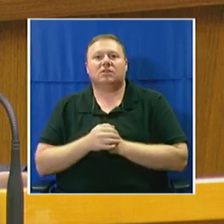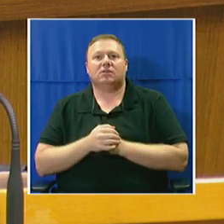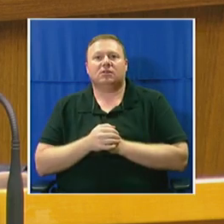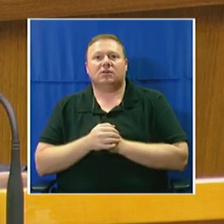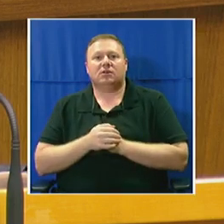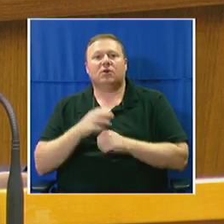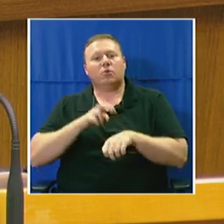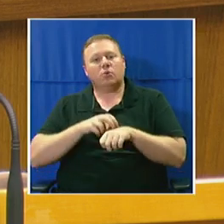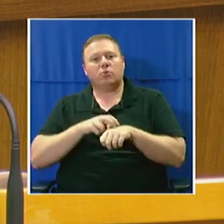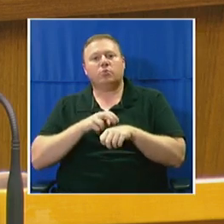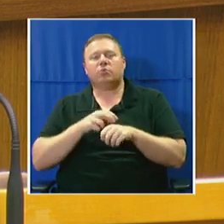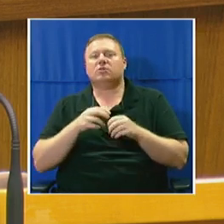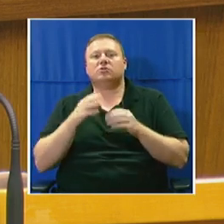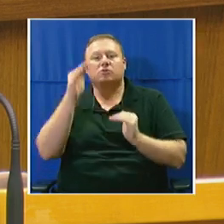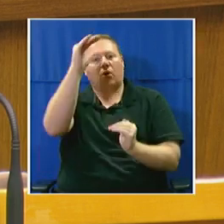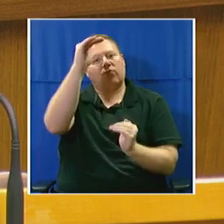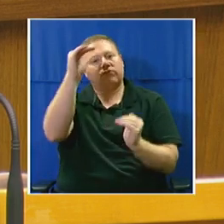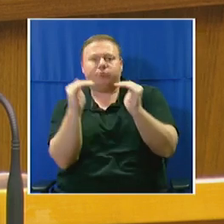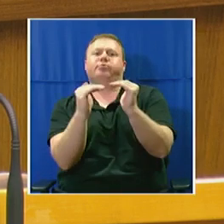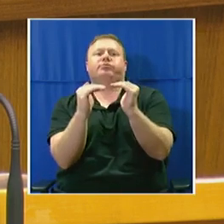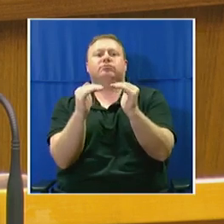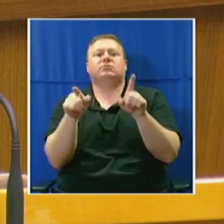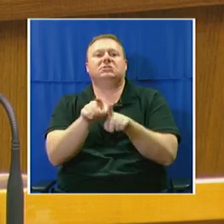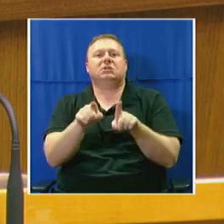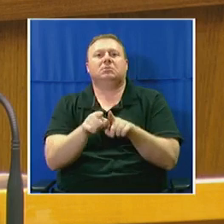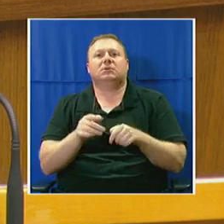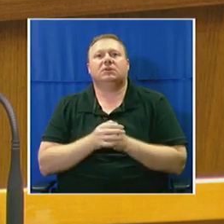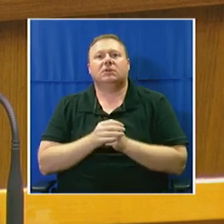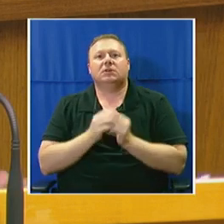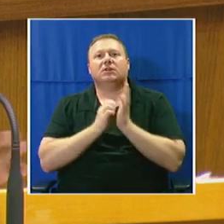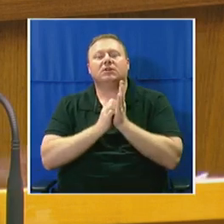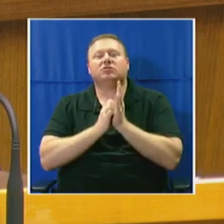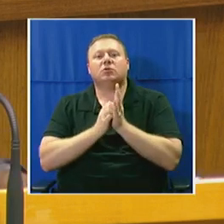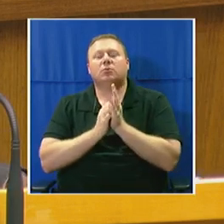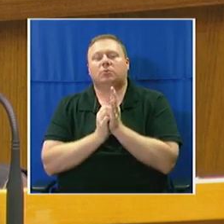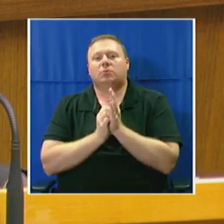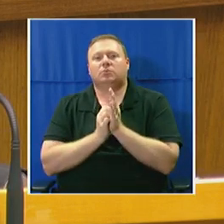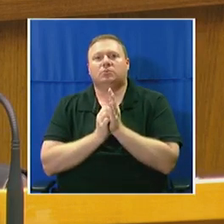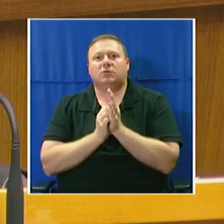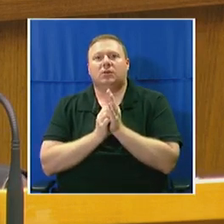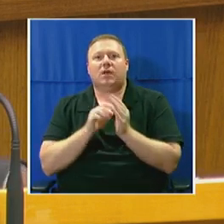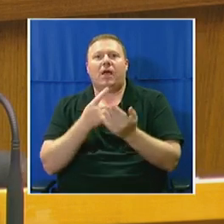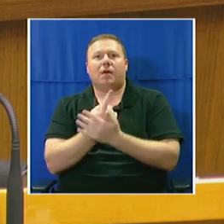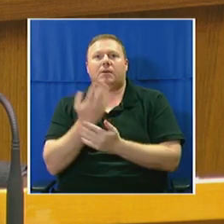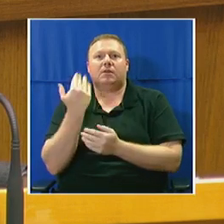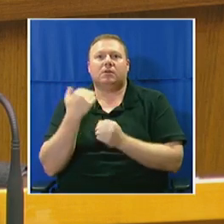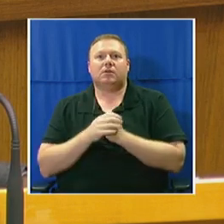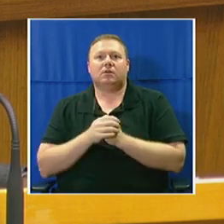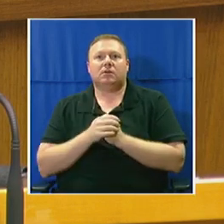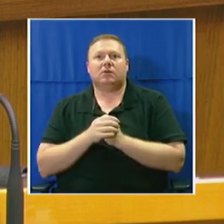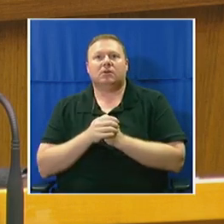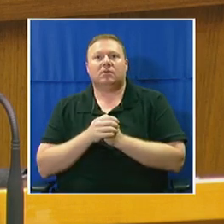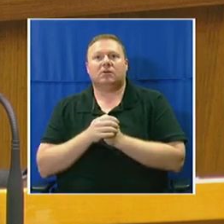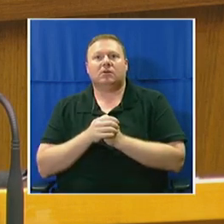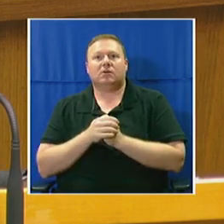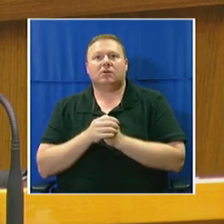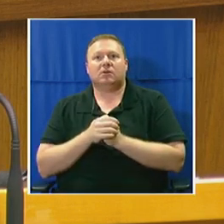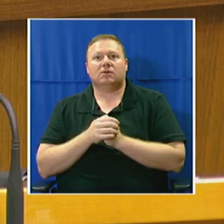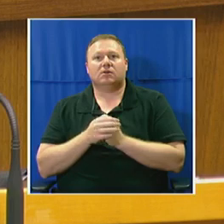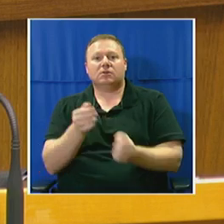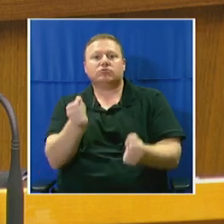of women in the Country Bear testimony of the chain that binds them to find expression in patriarchal society we need to work as a